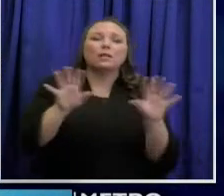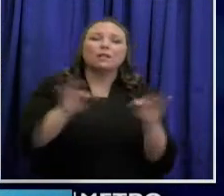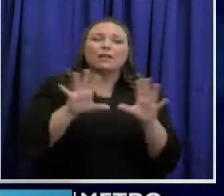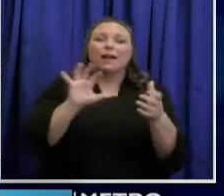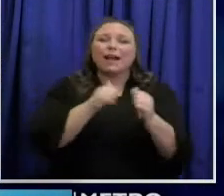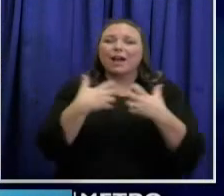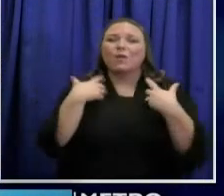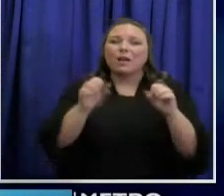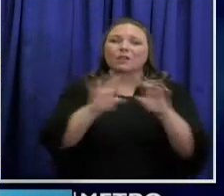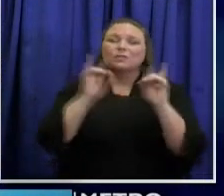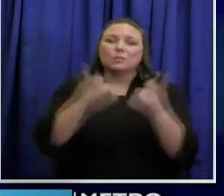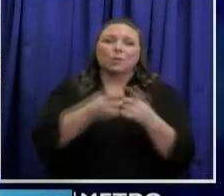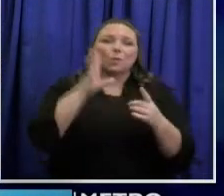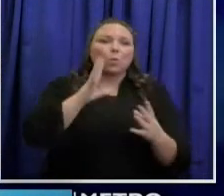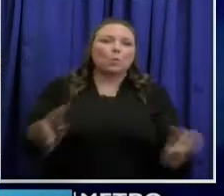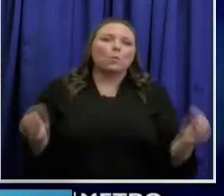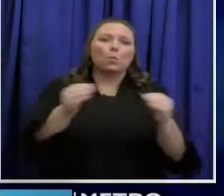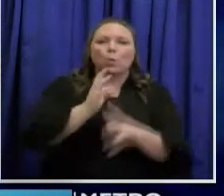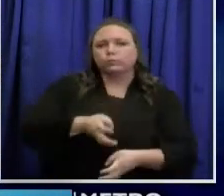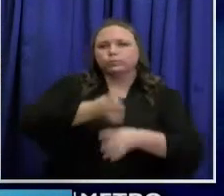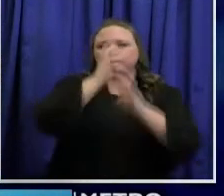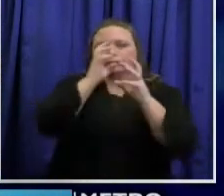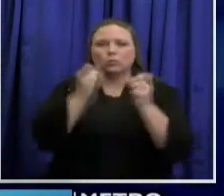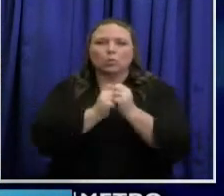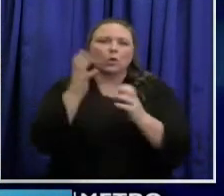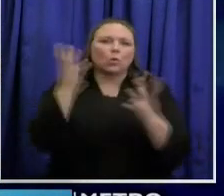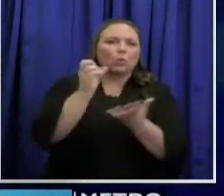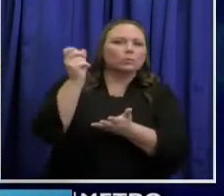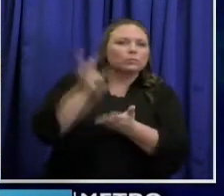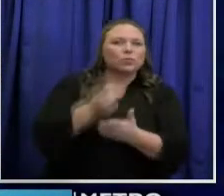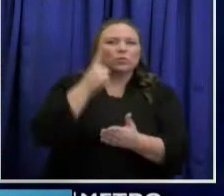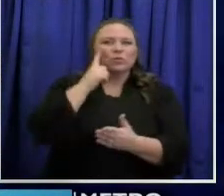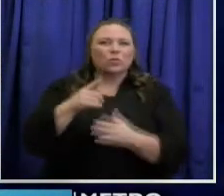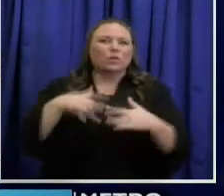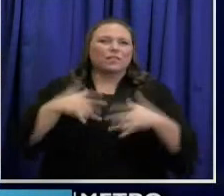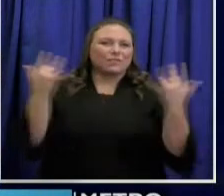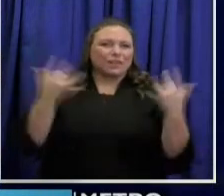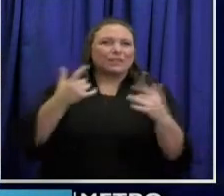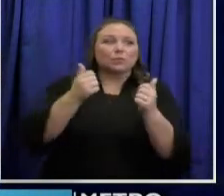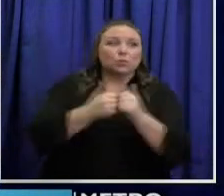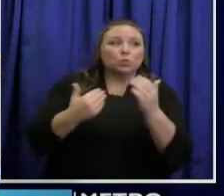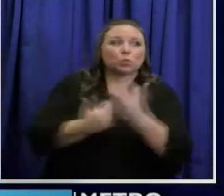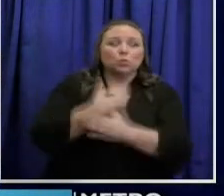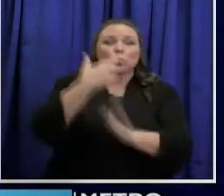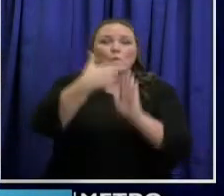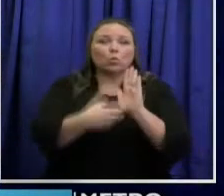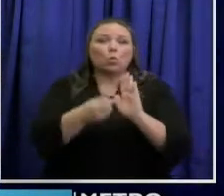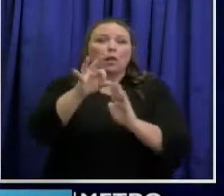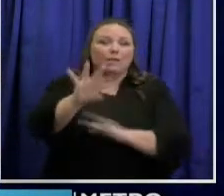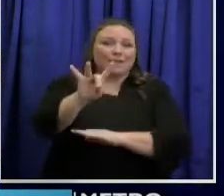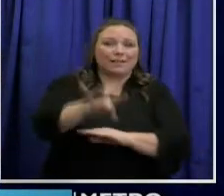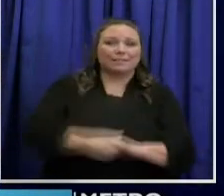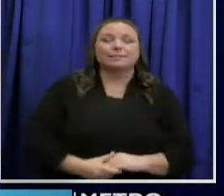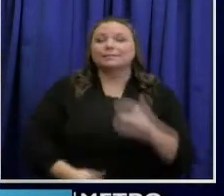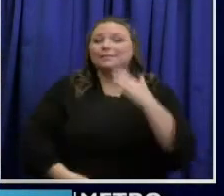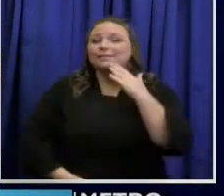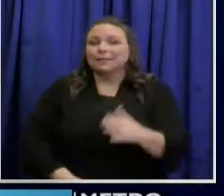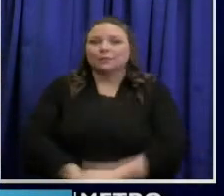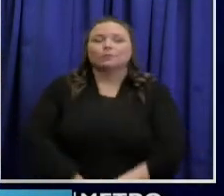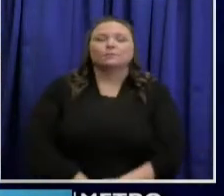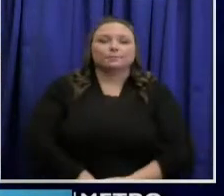health department is going to be more strict on what they approve for events, given the rule of 8 that you just announced. Thank you.